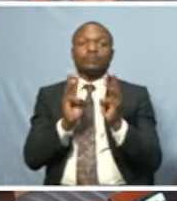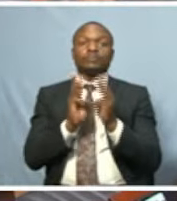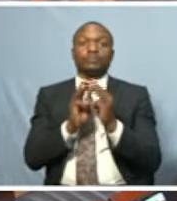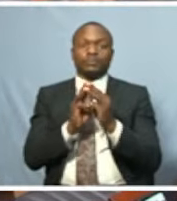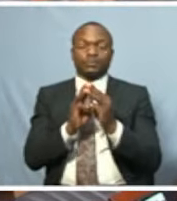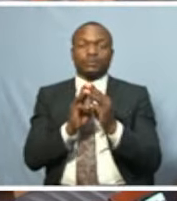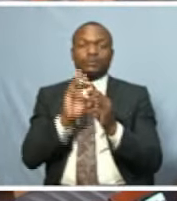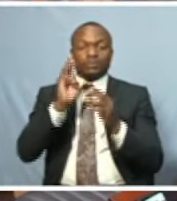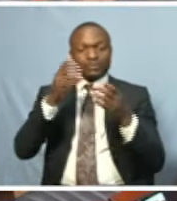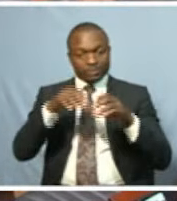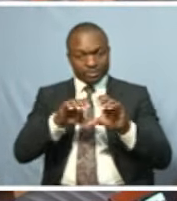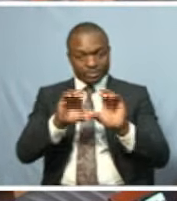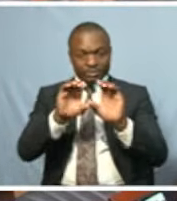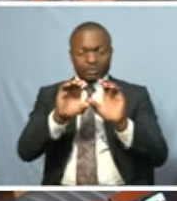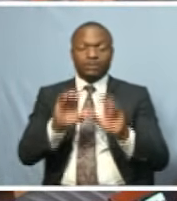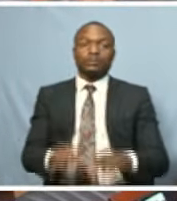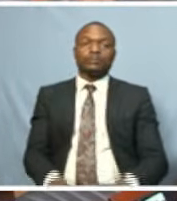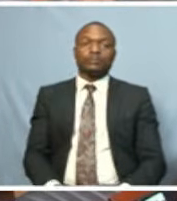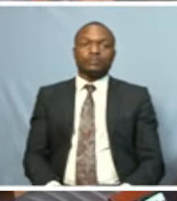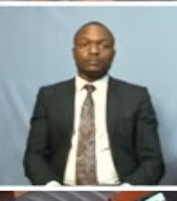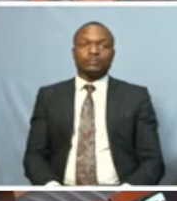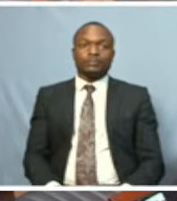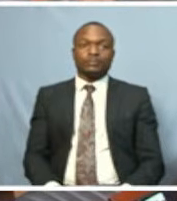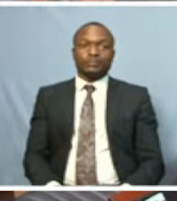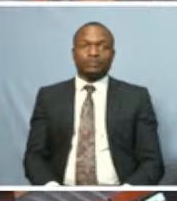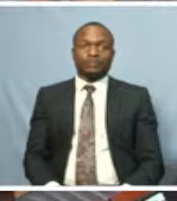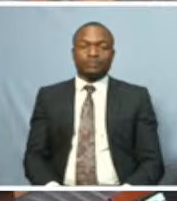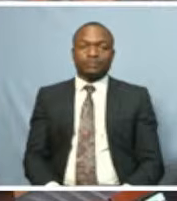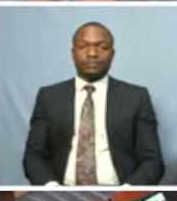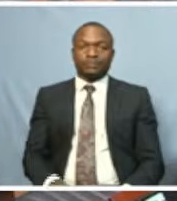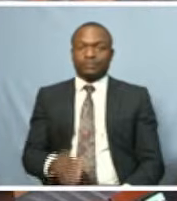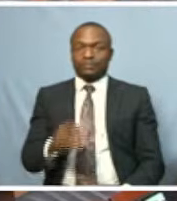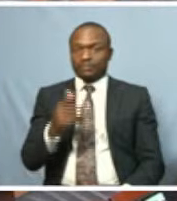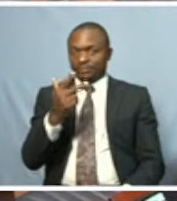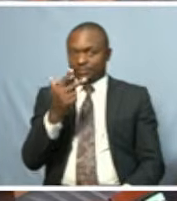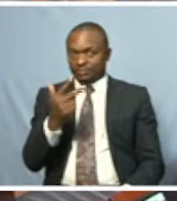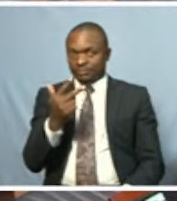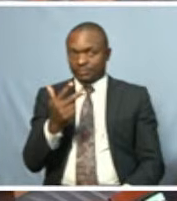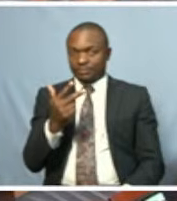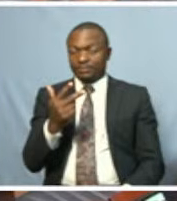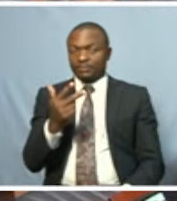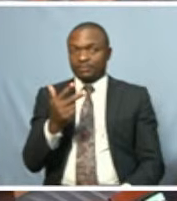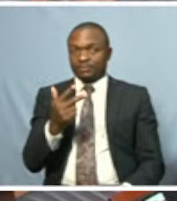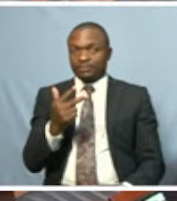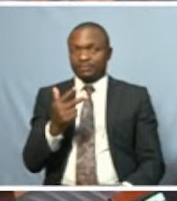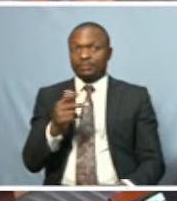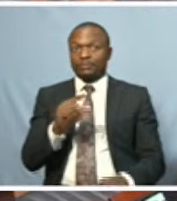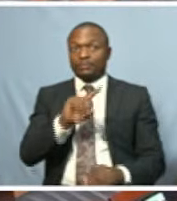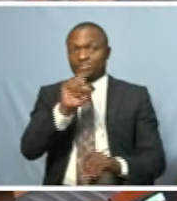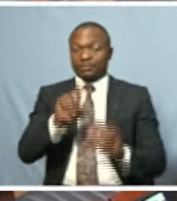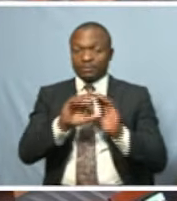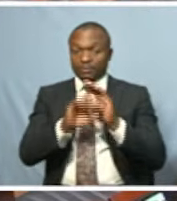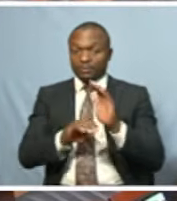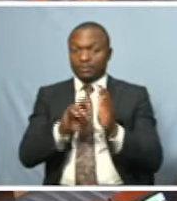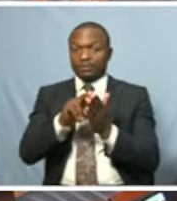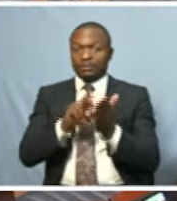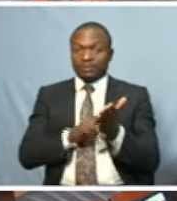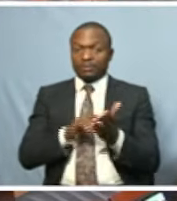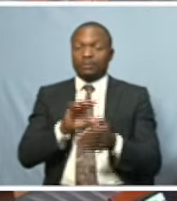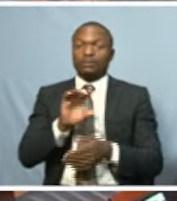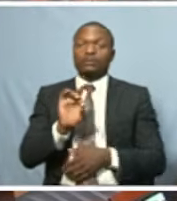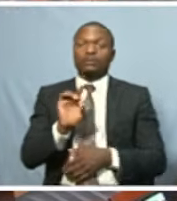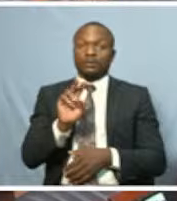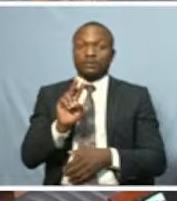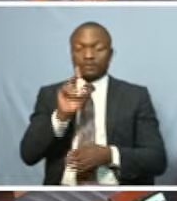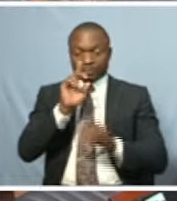resume. Yes, indeed. So far, the House did consider 3 ordinary questions under Standing Order 82. And of course, there was